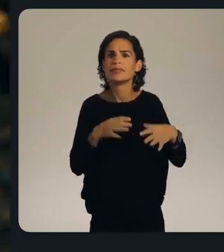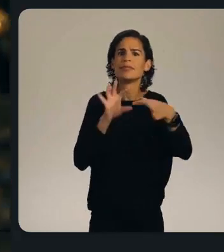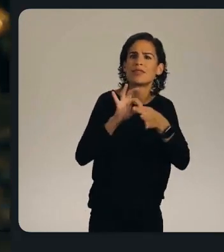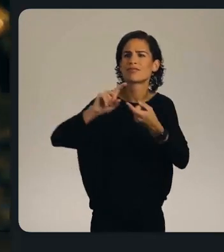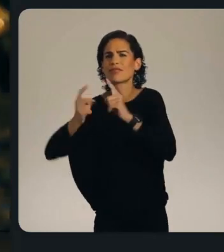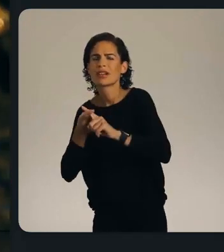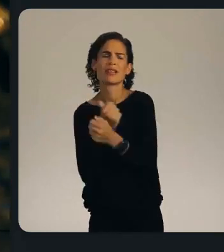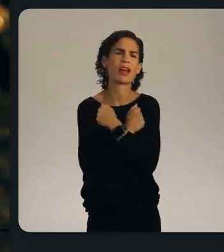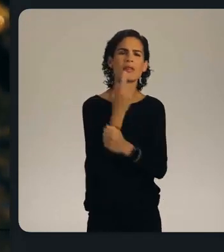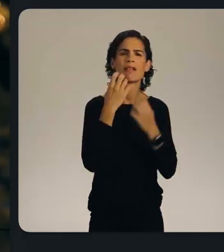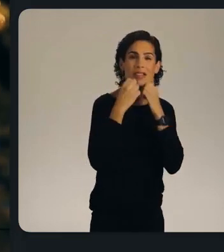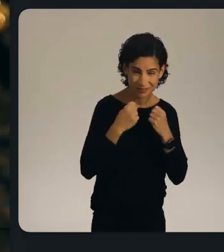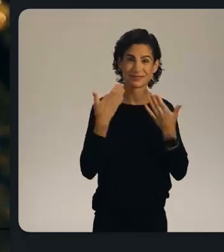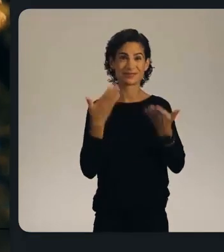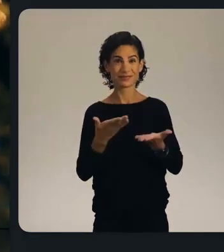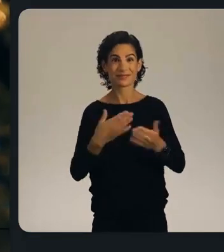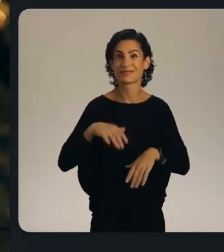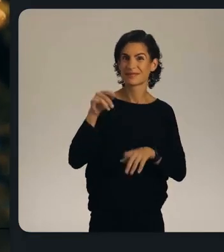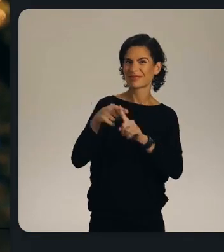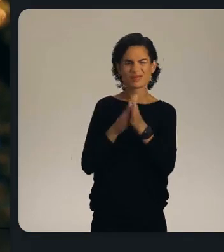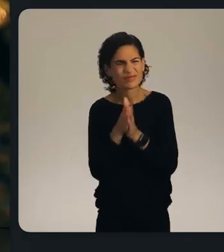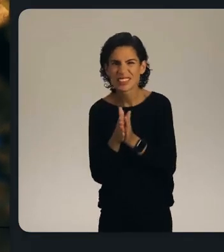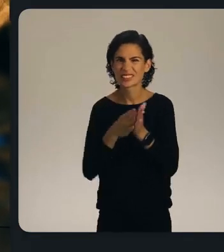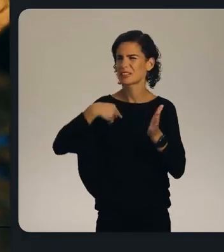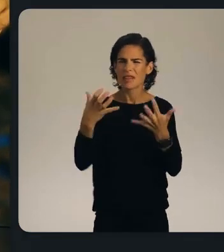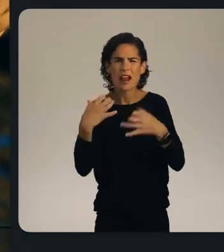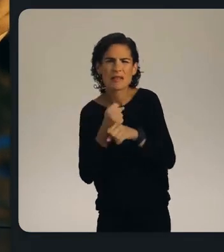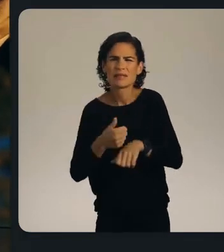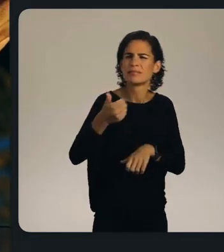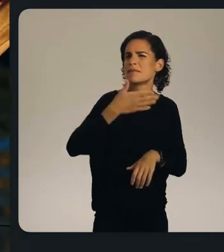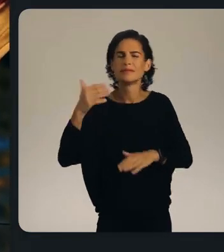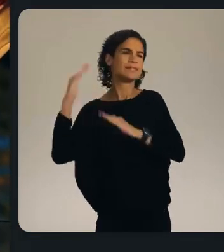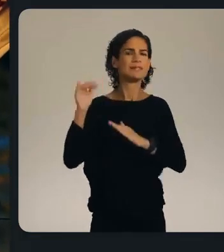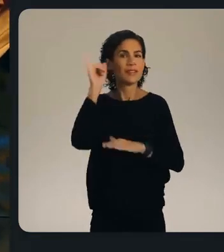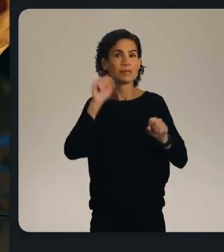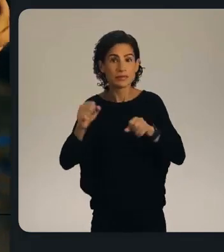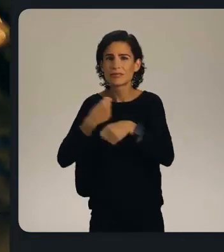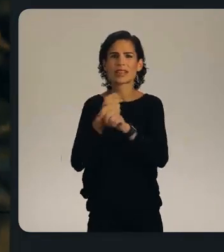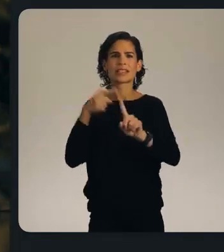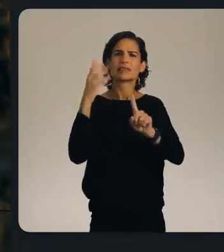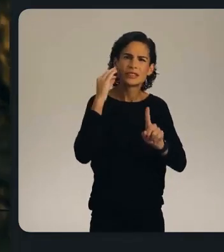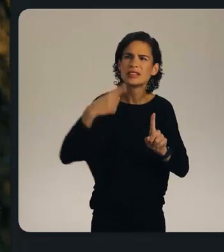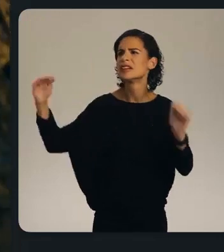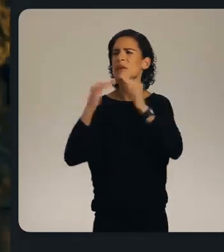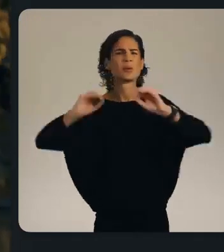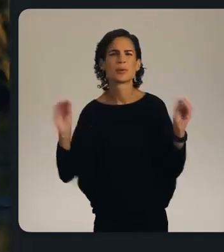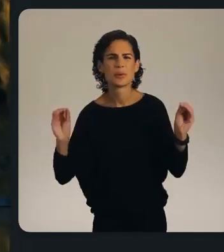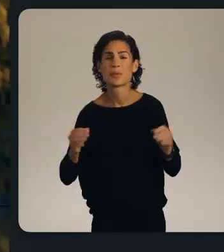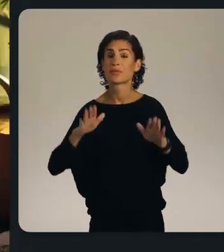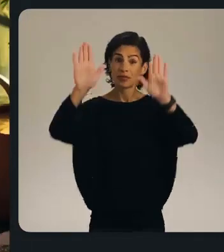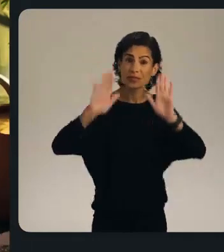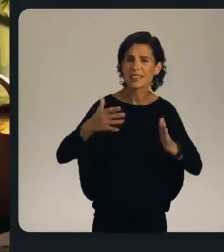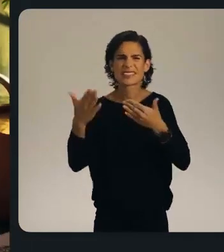loved ones. This is what drives us to create the best iPhone possible. To create an experience unlike any other, with legendary ease of